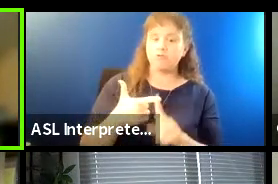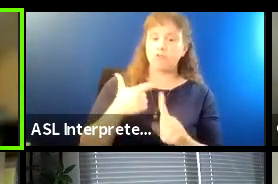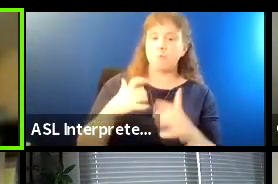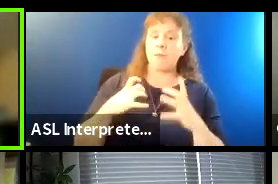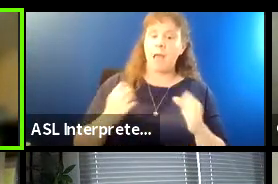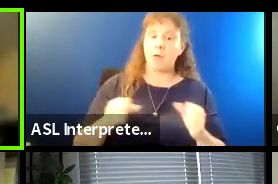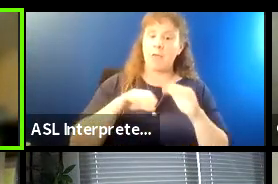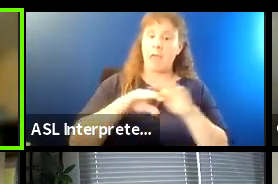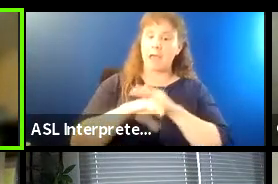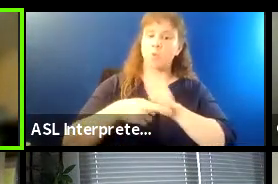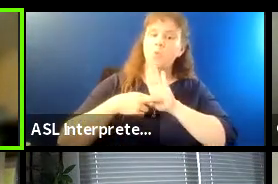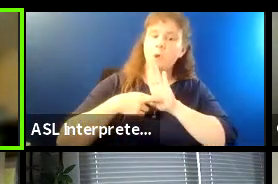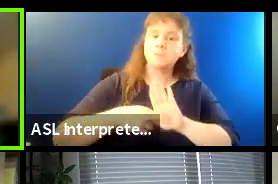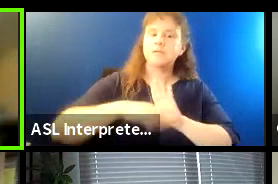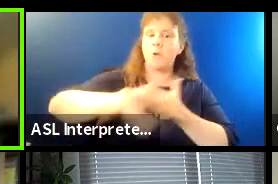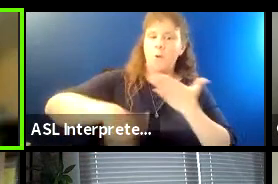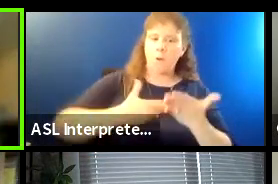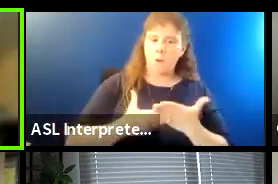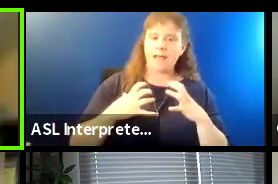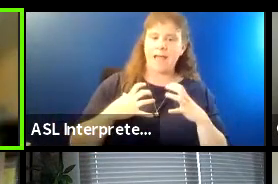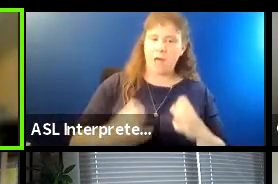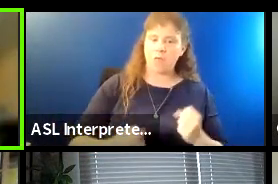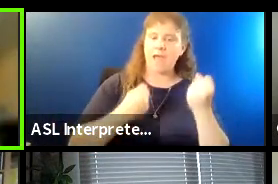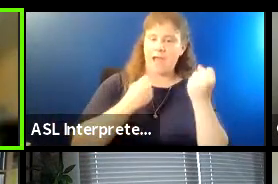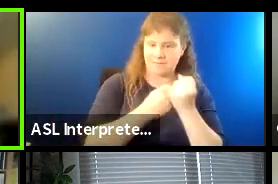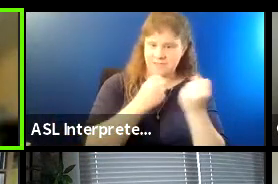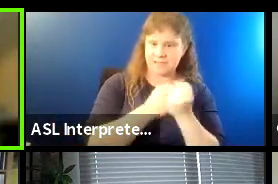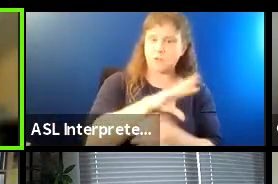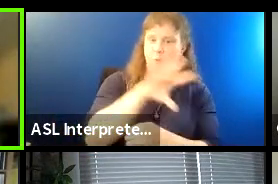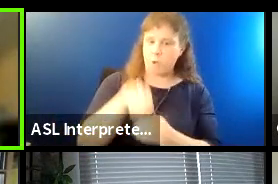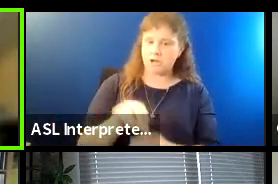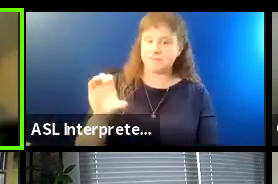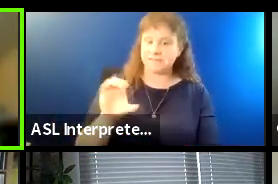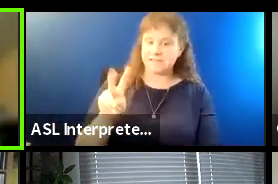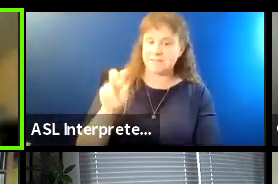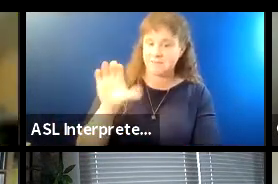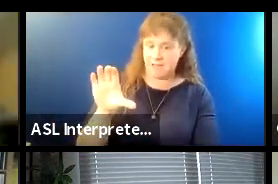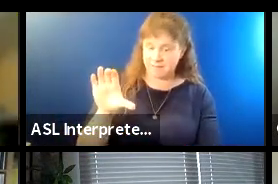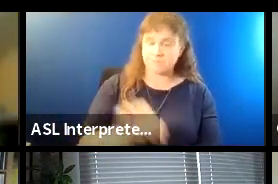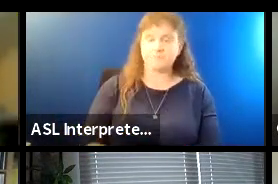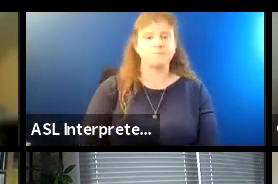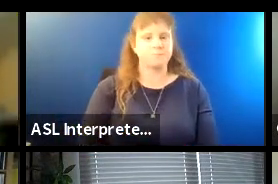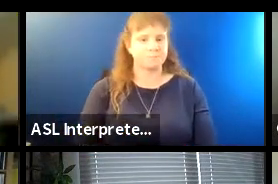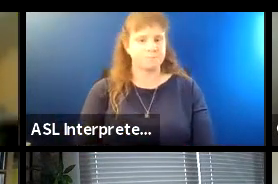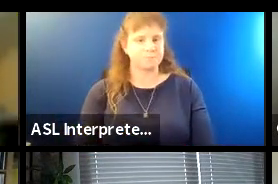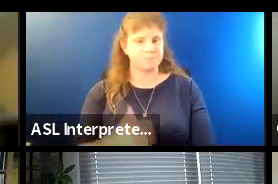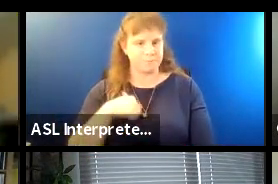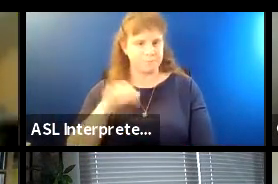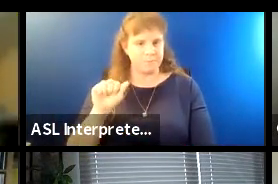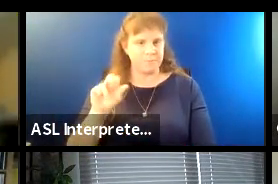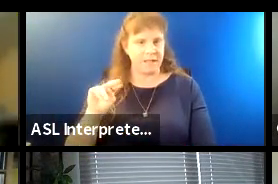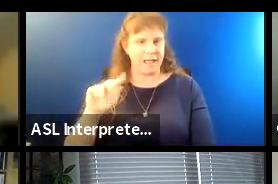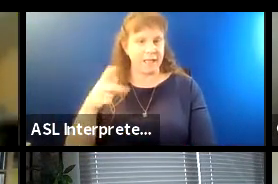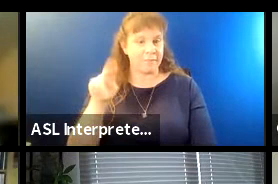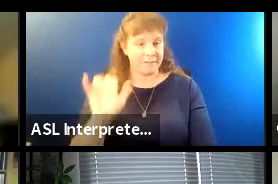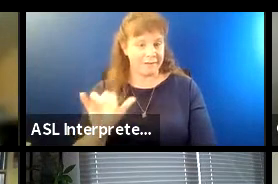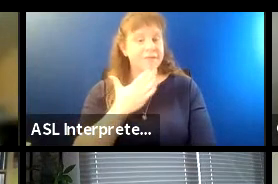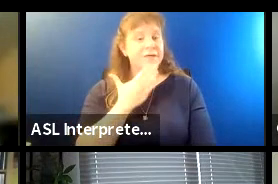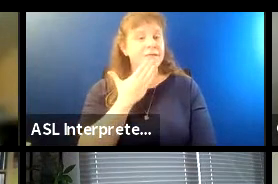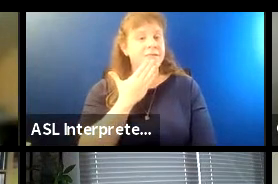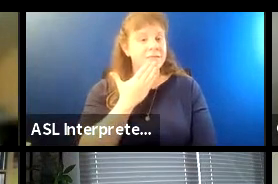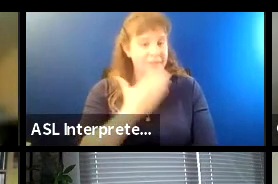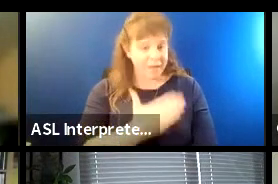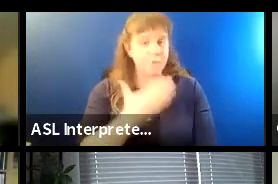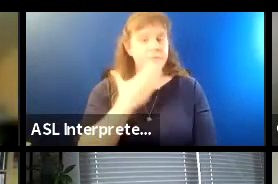all of you health advocates who are part of CVAC. Anthony? Yeah, thank you, Bobby, and thanks to not just